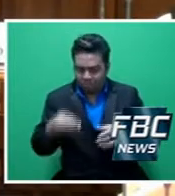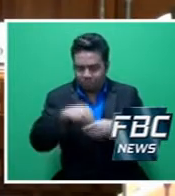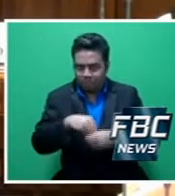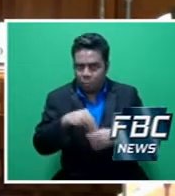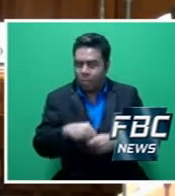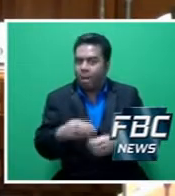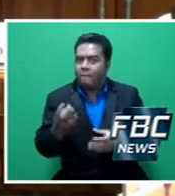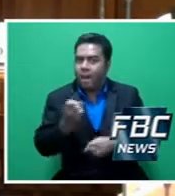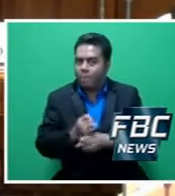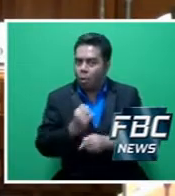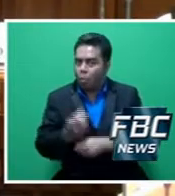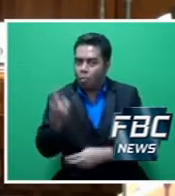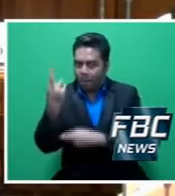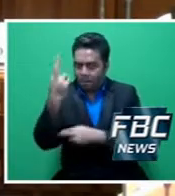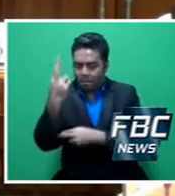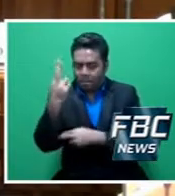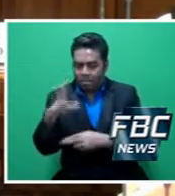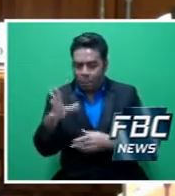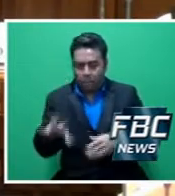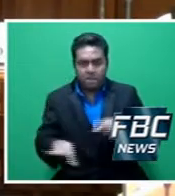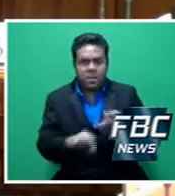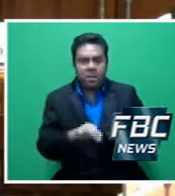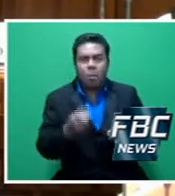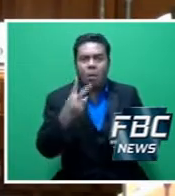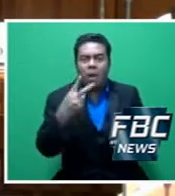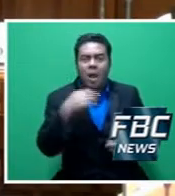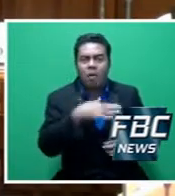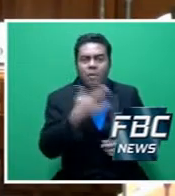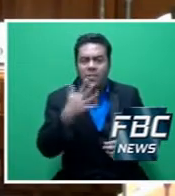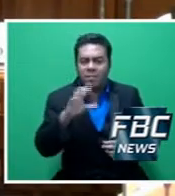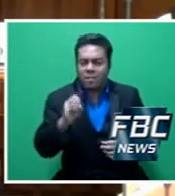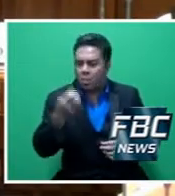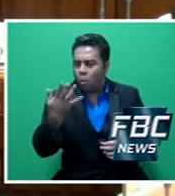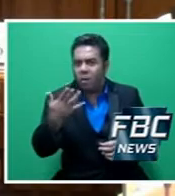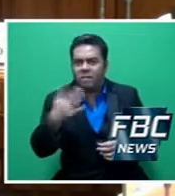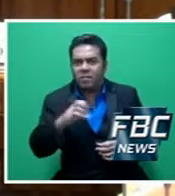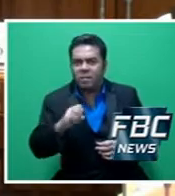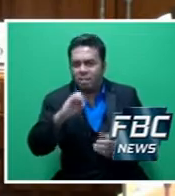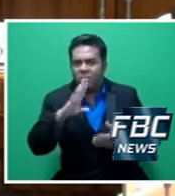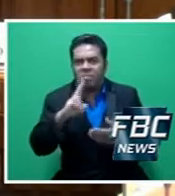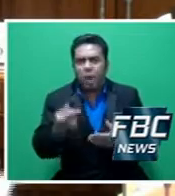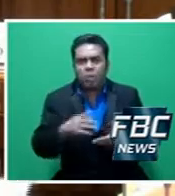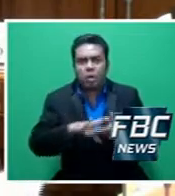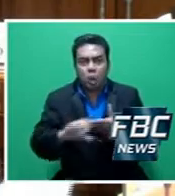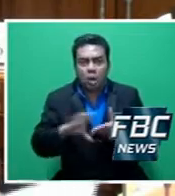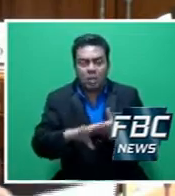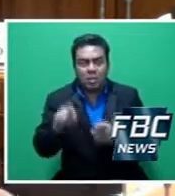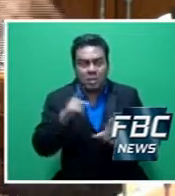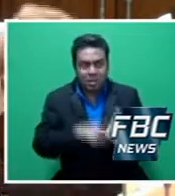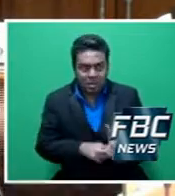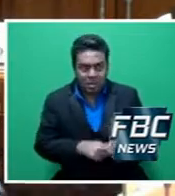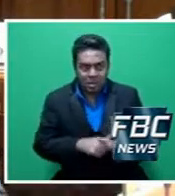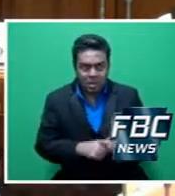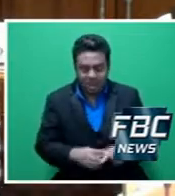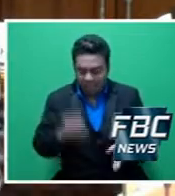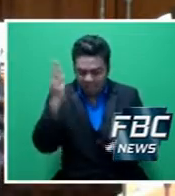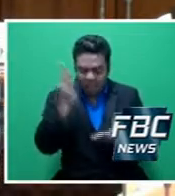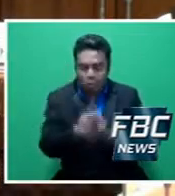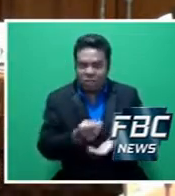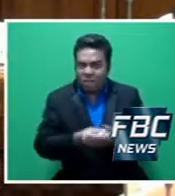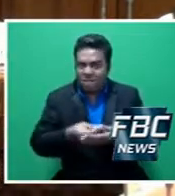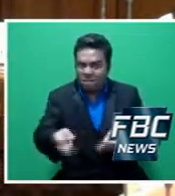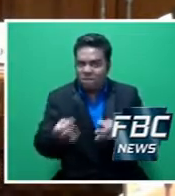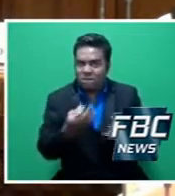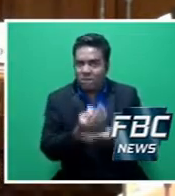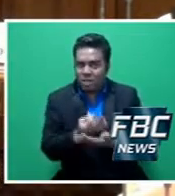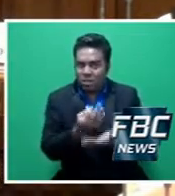reps. They were picking up $150,000, $180,000 a year in directors' fees. They would